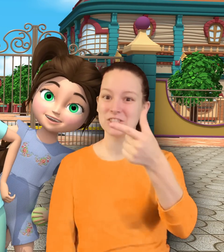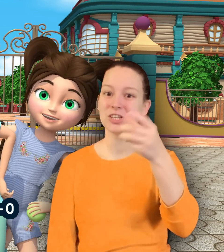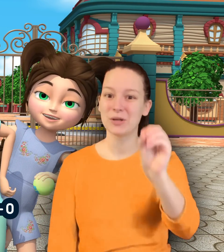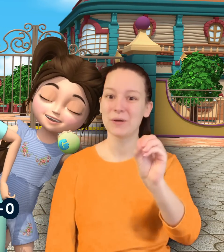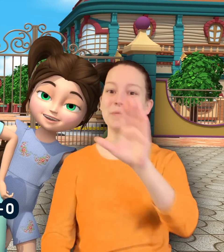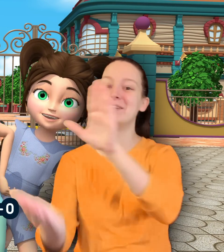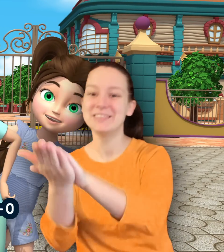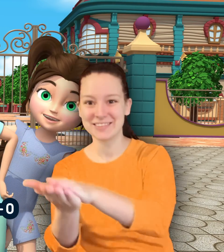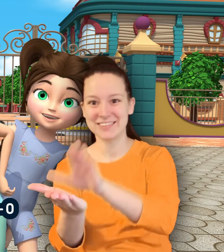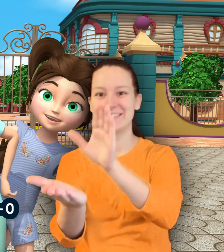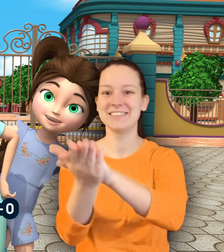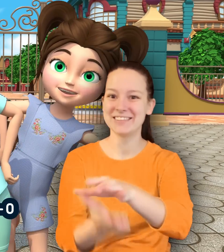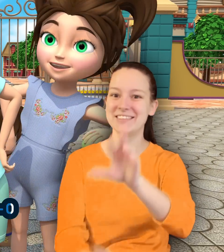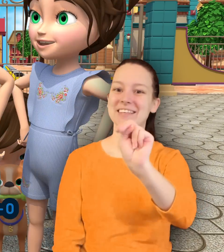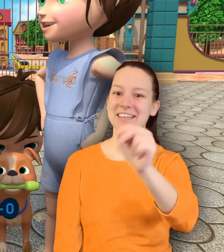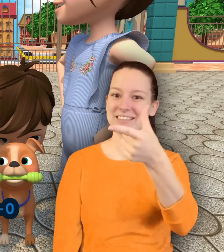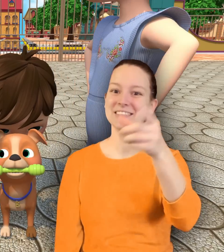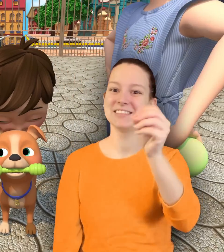N-G-O,